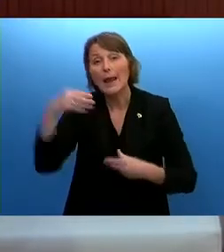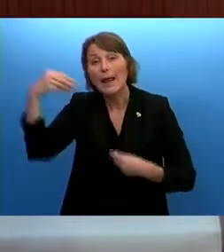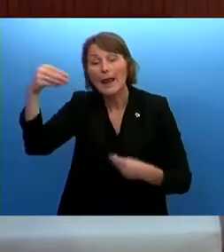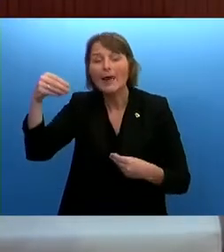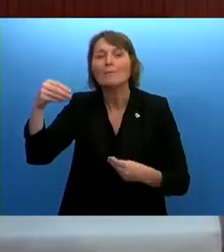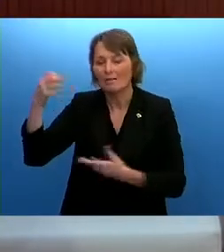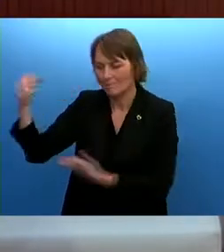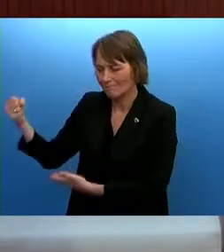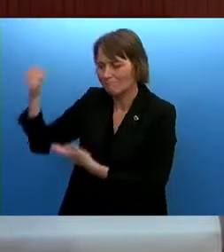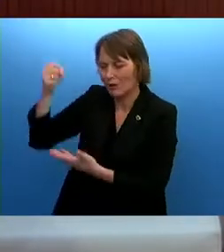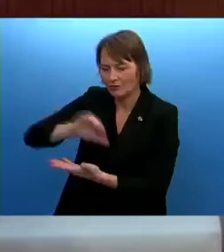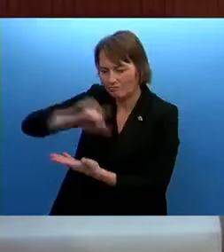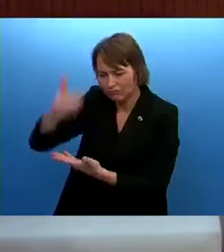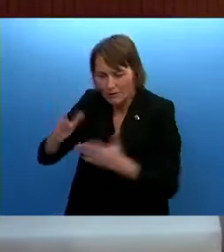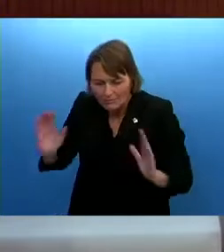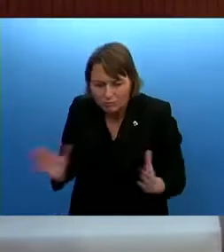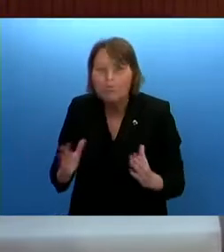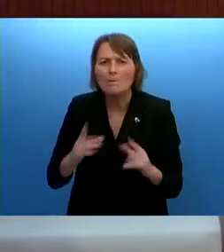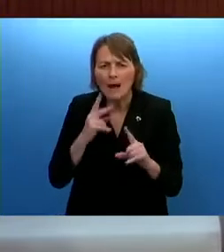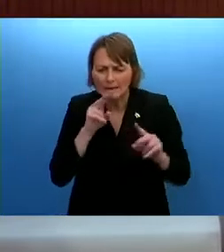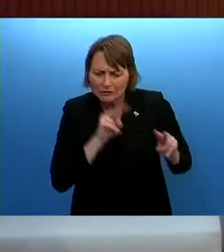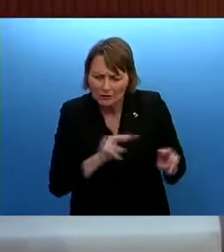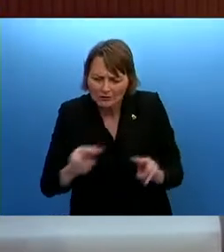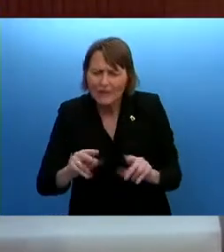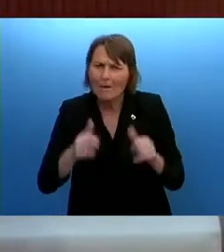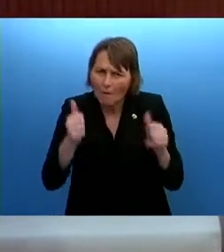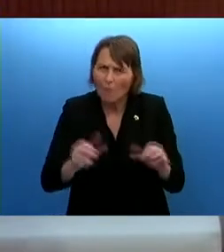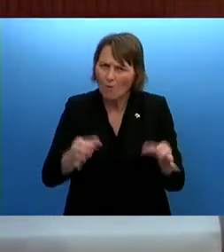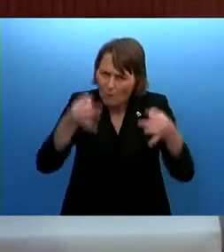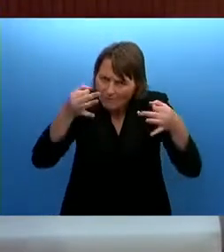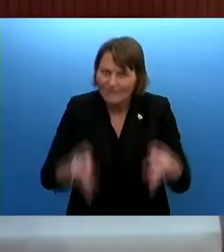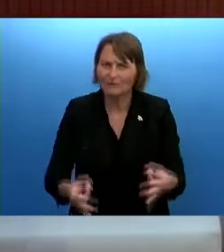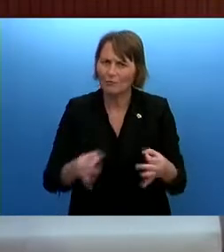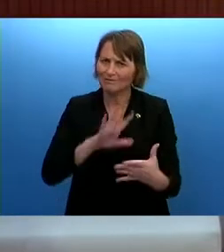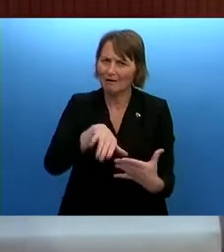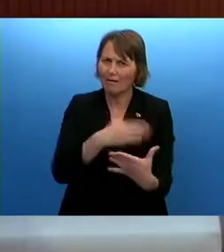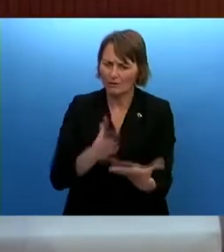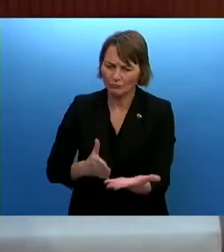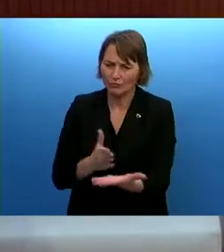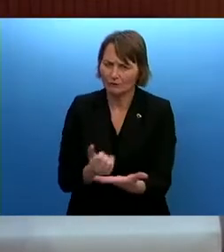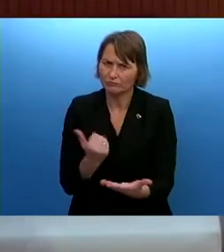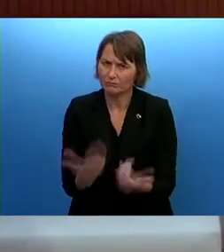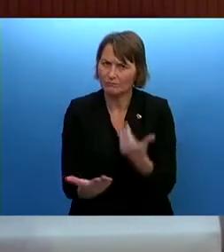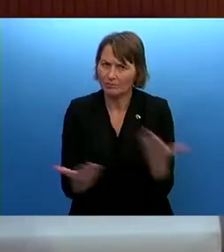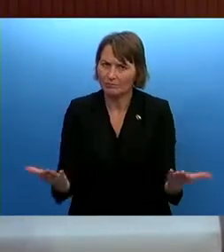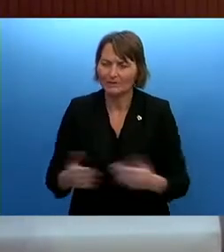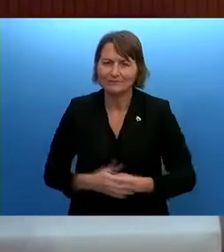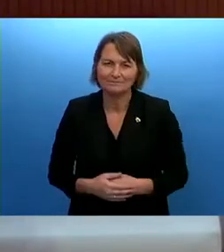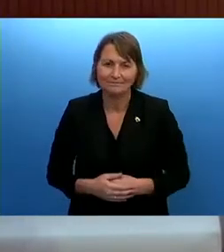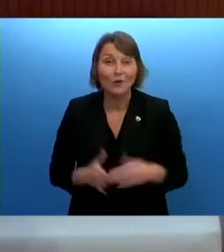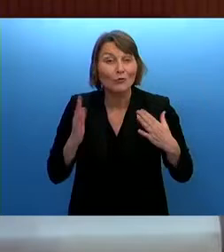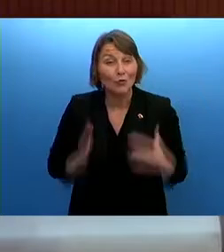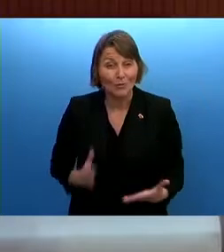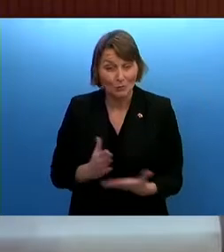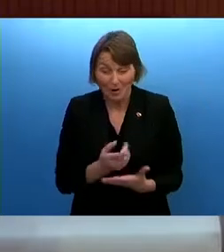procedures to continuously improve the implementation of sign language rights. The realization of human rights of deaf people comes